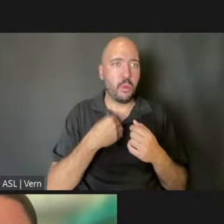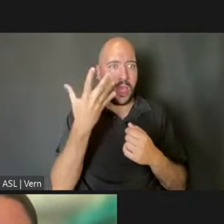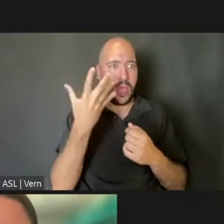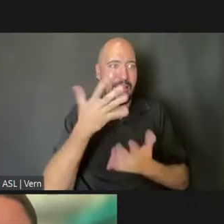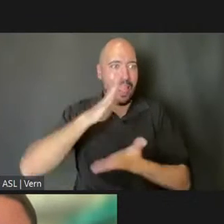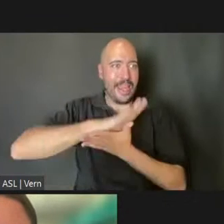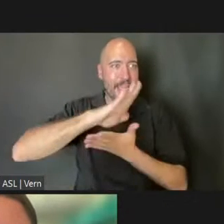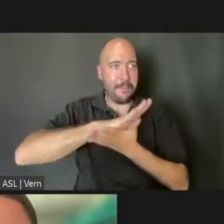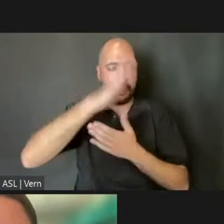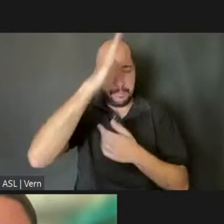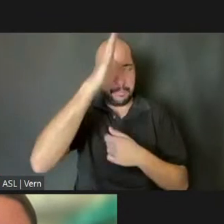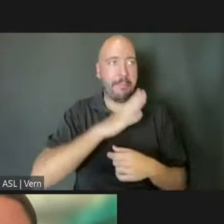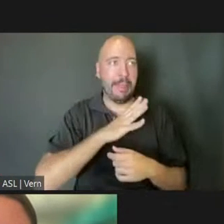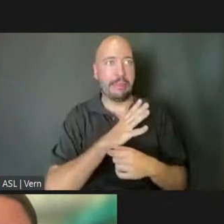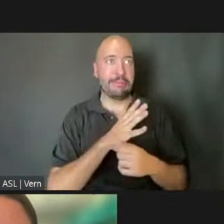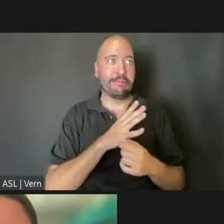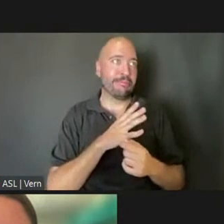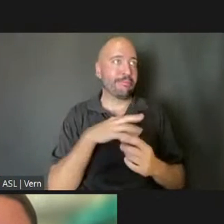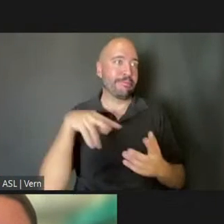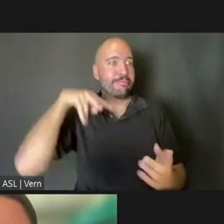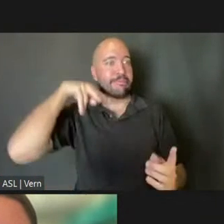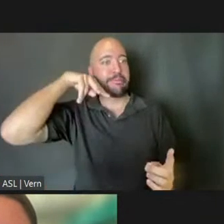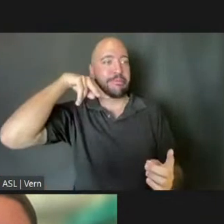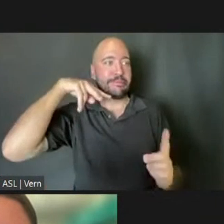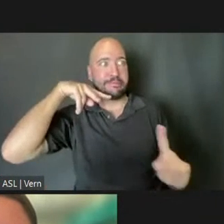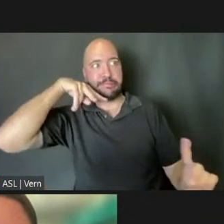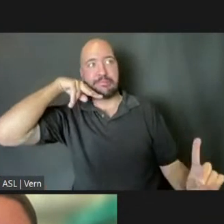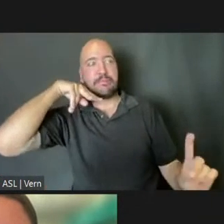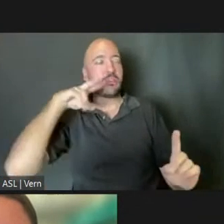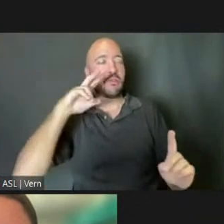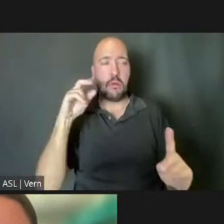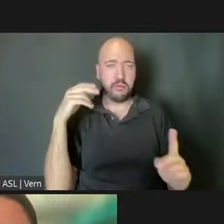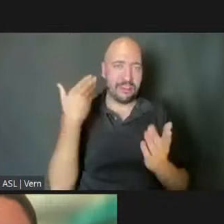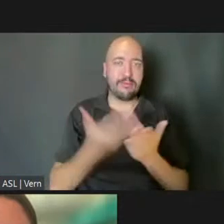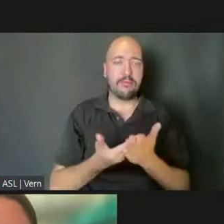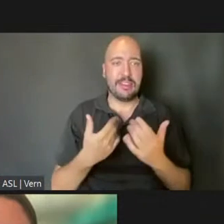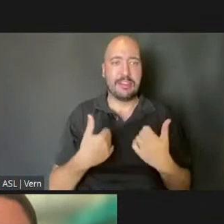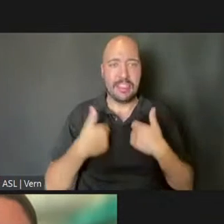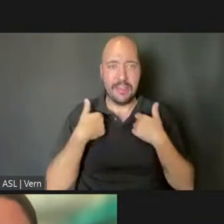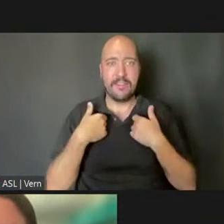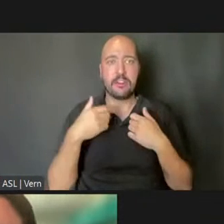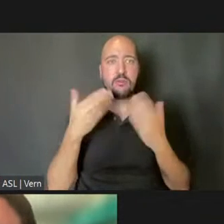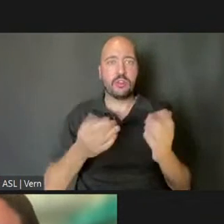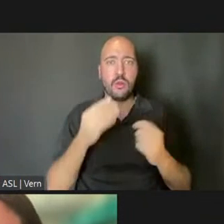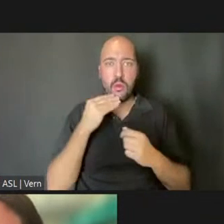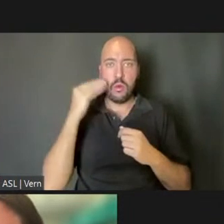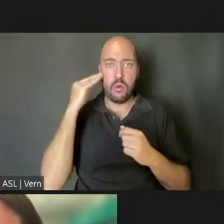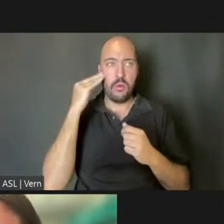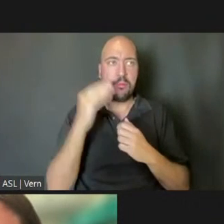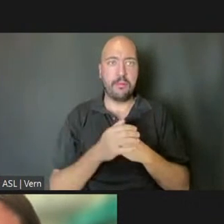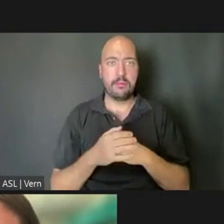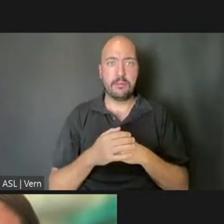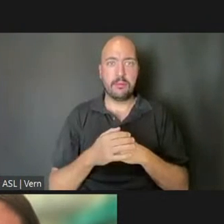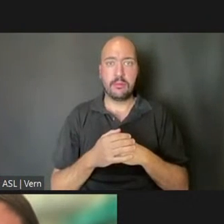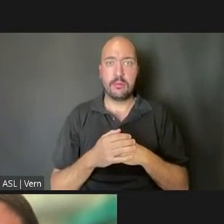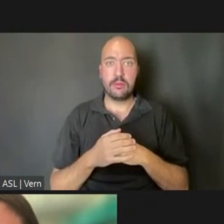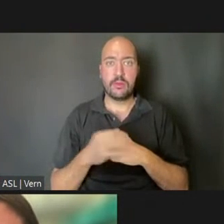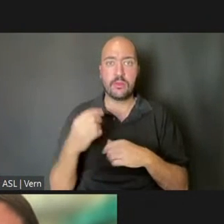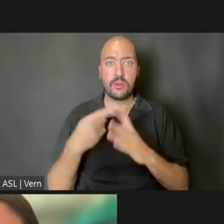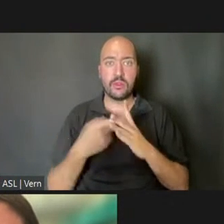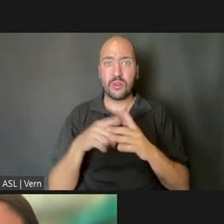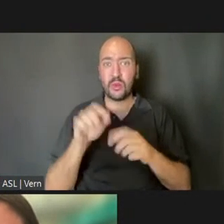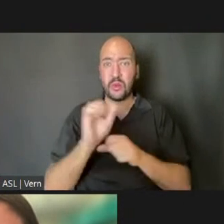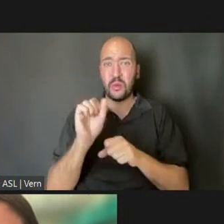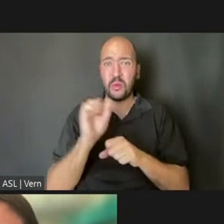scholarly men. It was always present at home. It was I started working